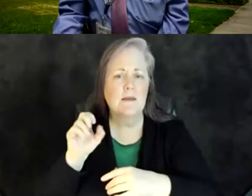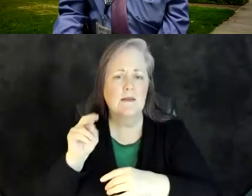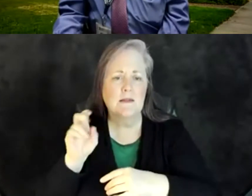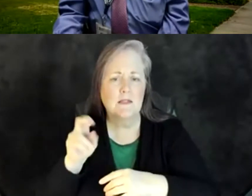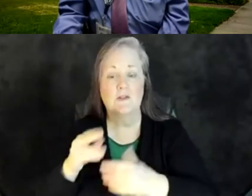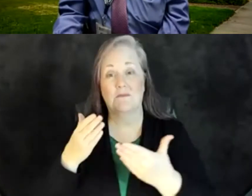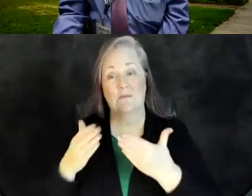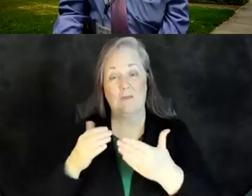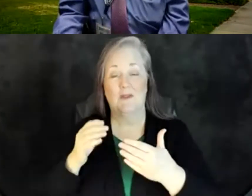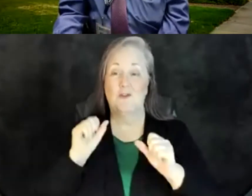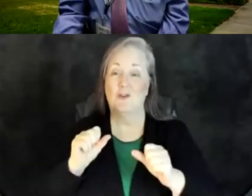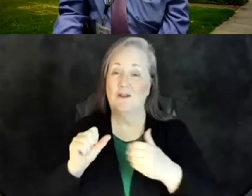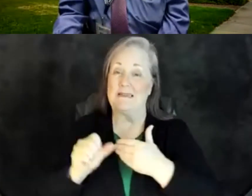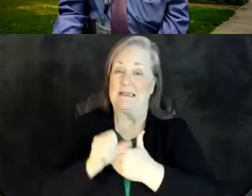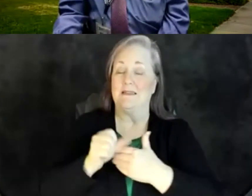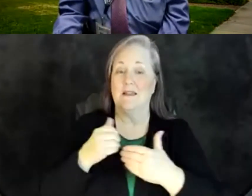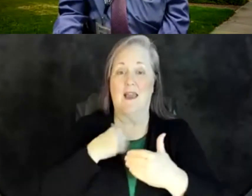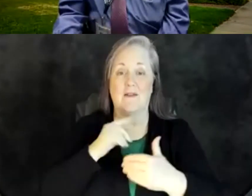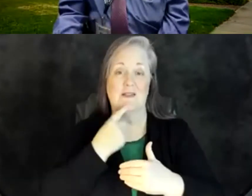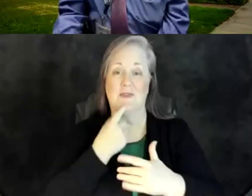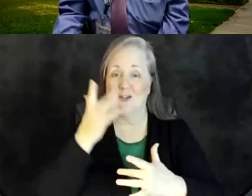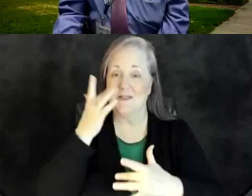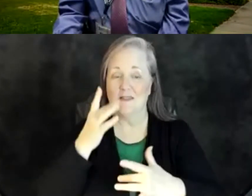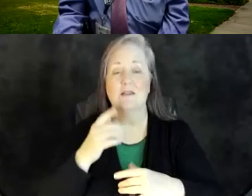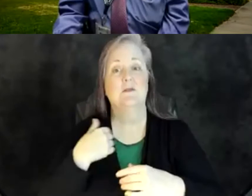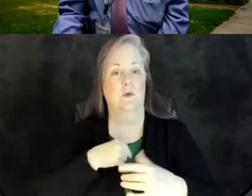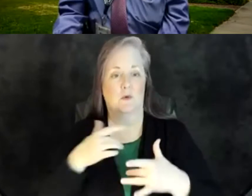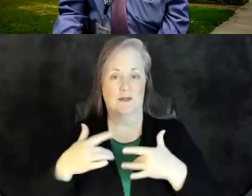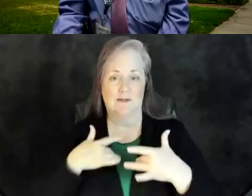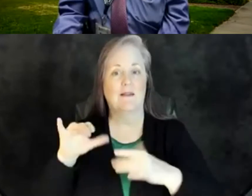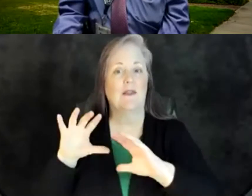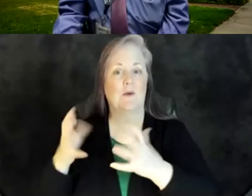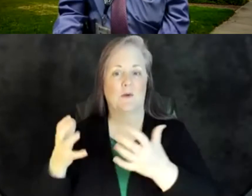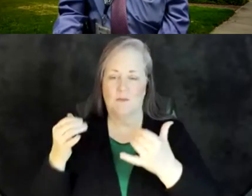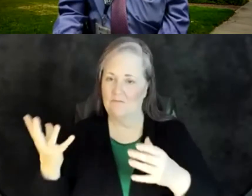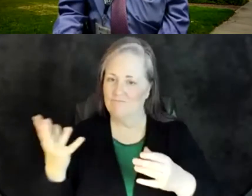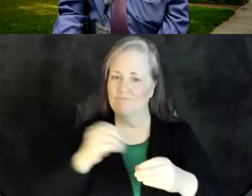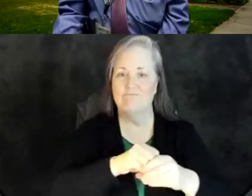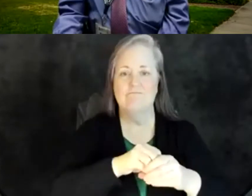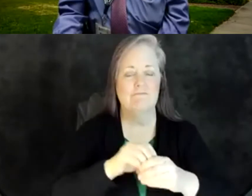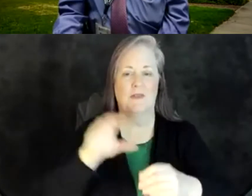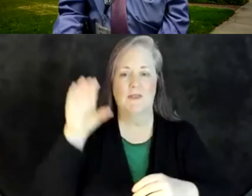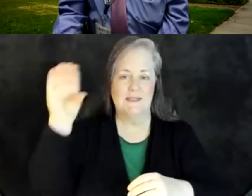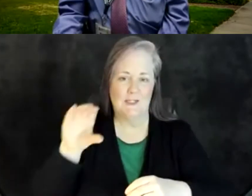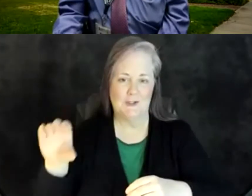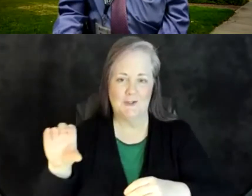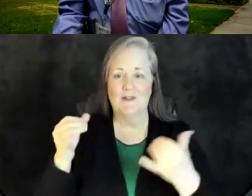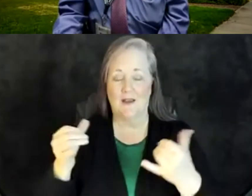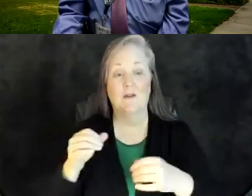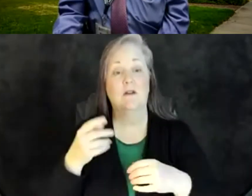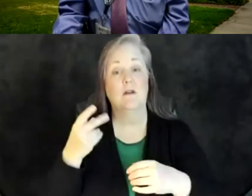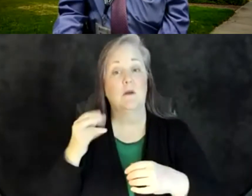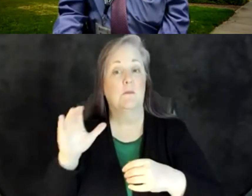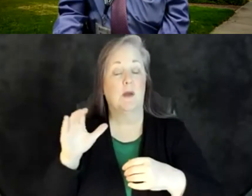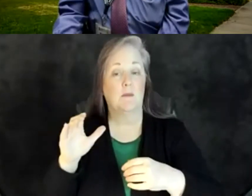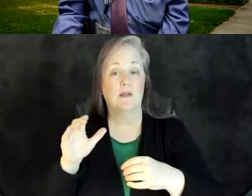risk for severe disease. And so super excited that that group is now included in our tiers. We also have our public